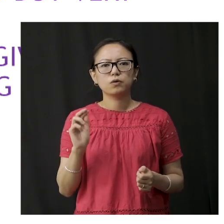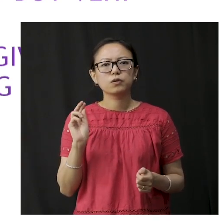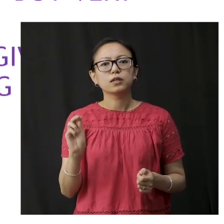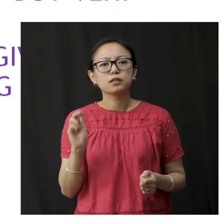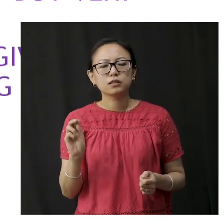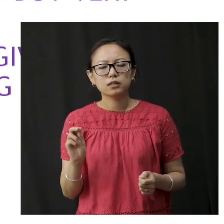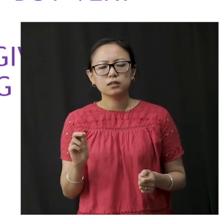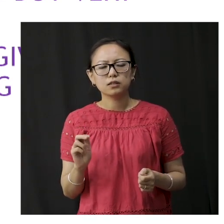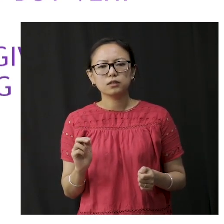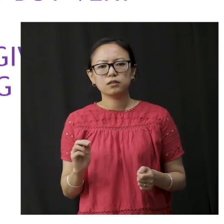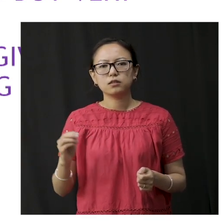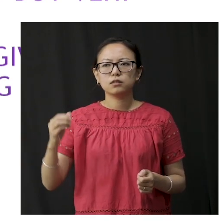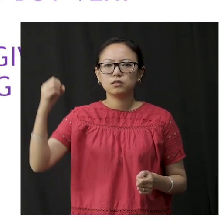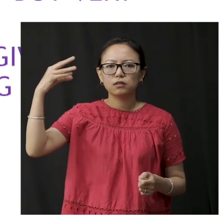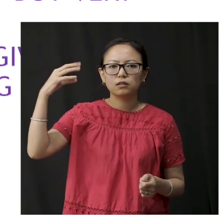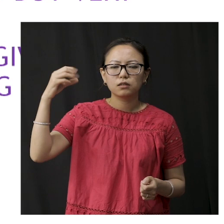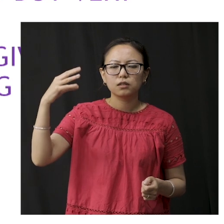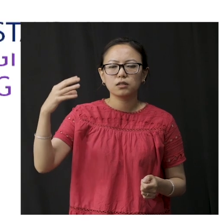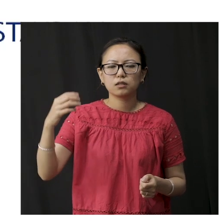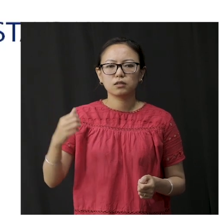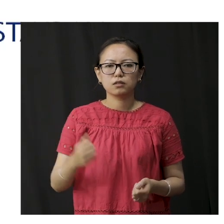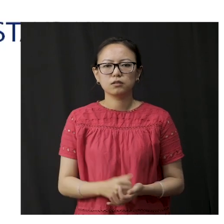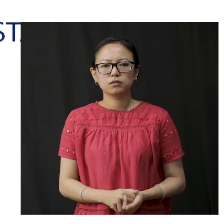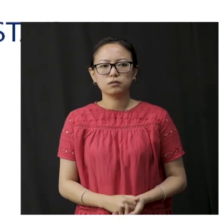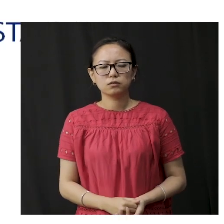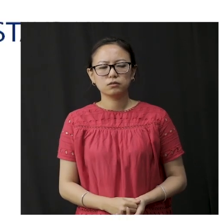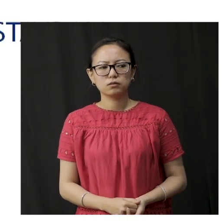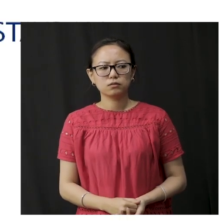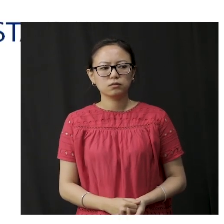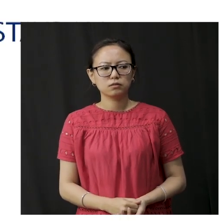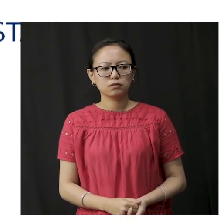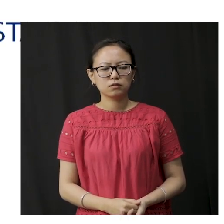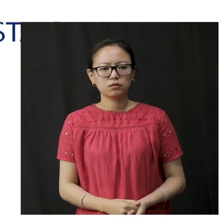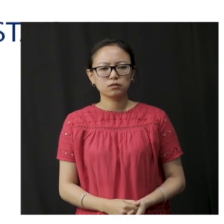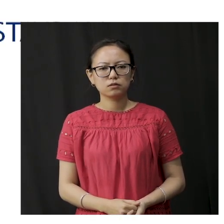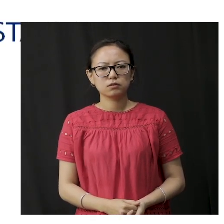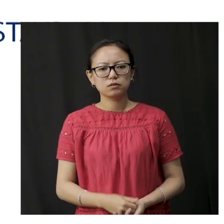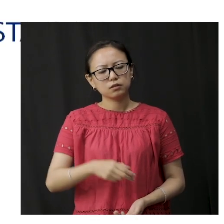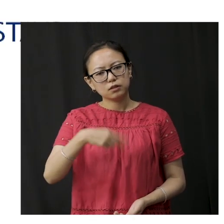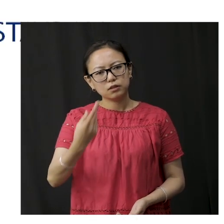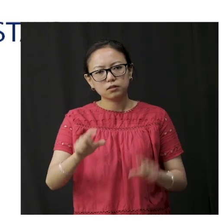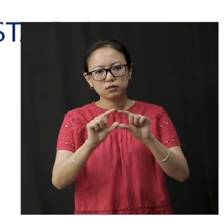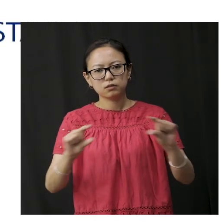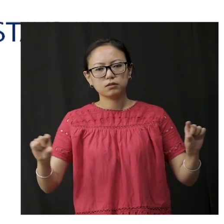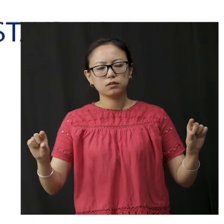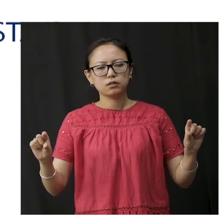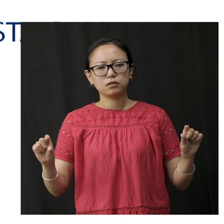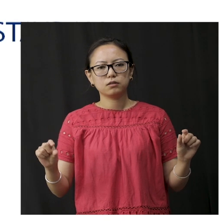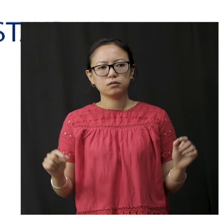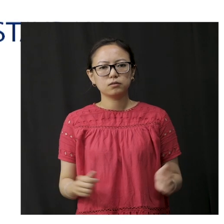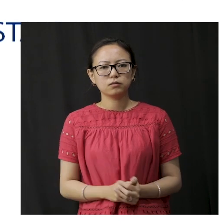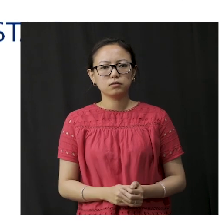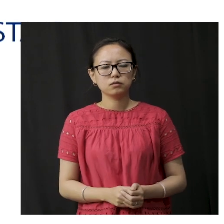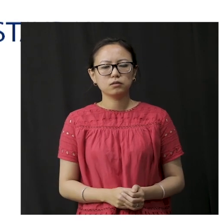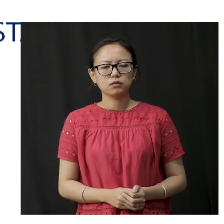warm during the winter. Okay, now next we'll go to the next line. And God hung